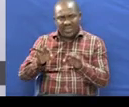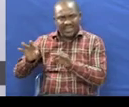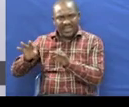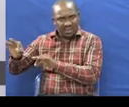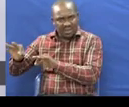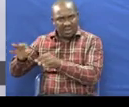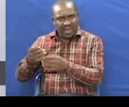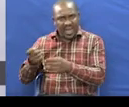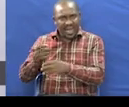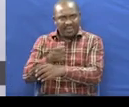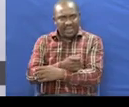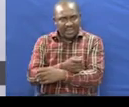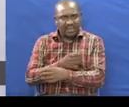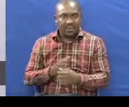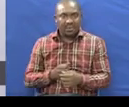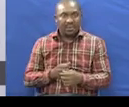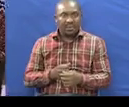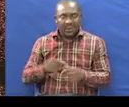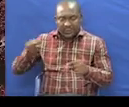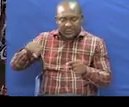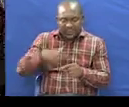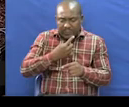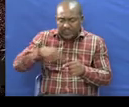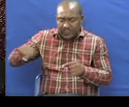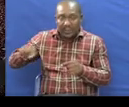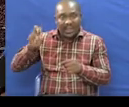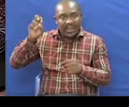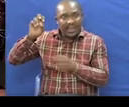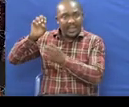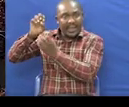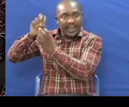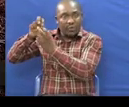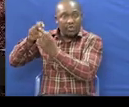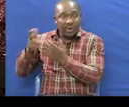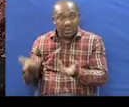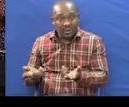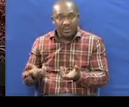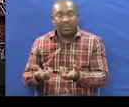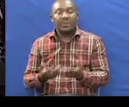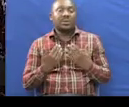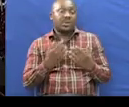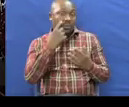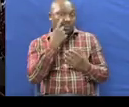zinc? When you come to zinc, its electronic configuration is